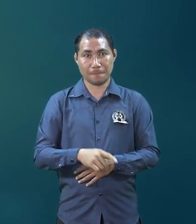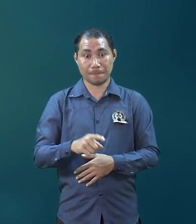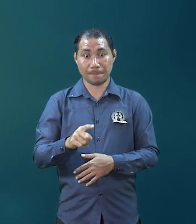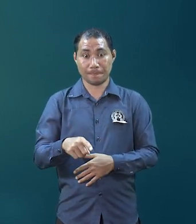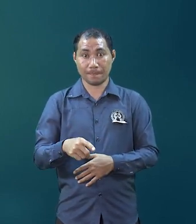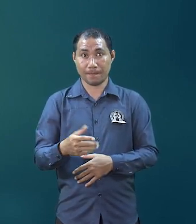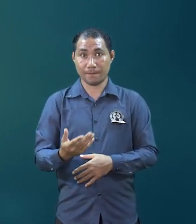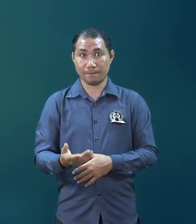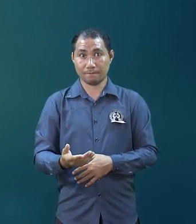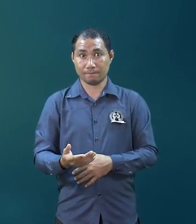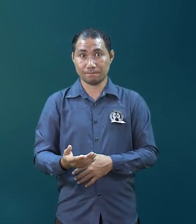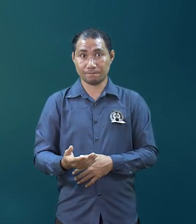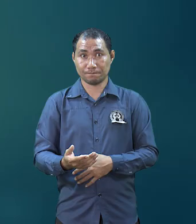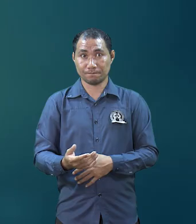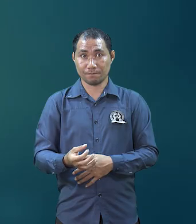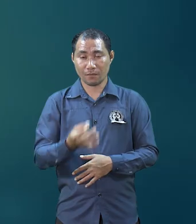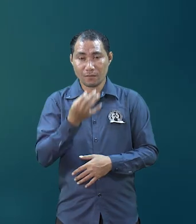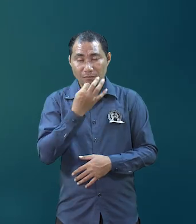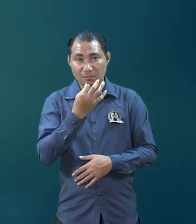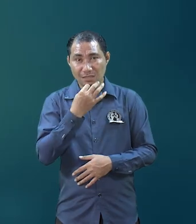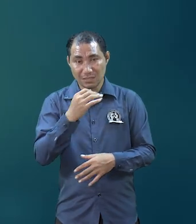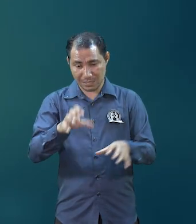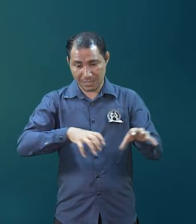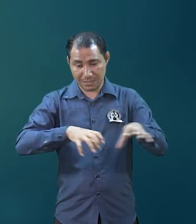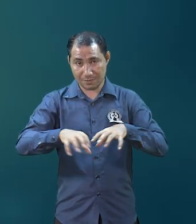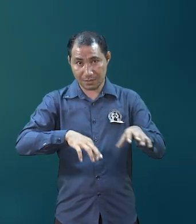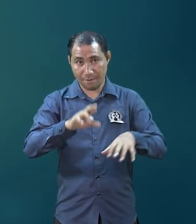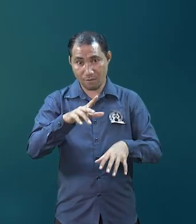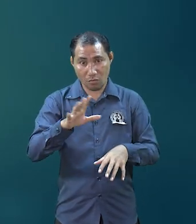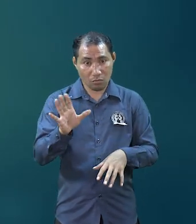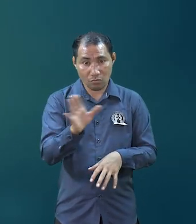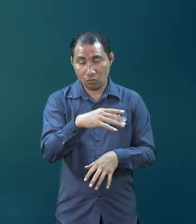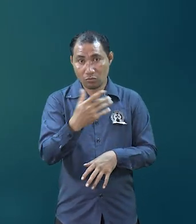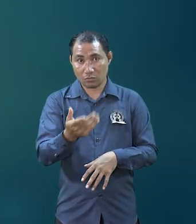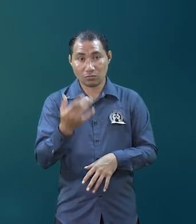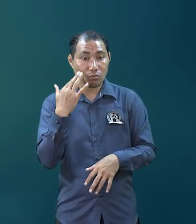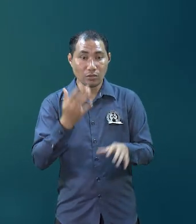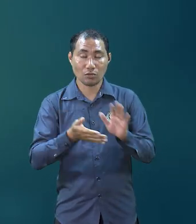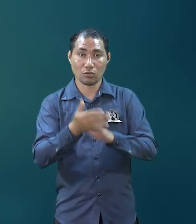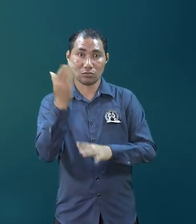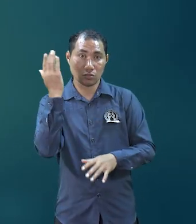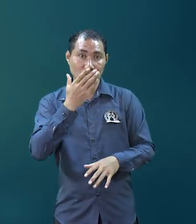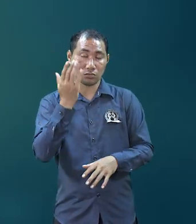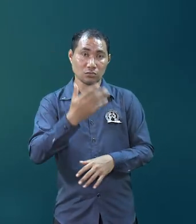And here is a very small activity for you. So when you go to school,